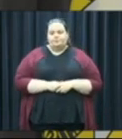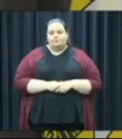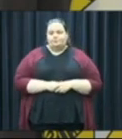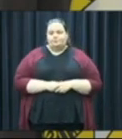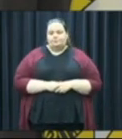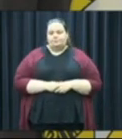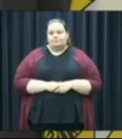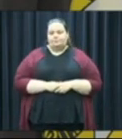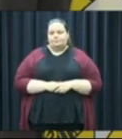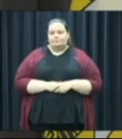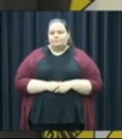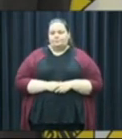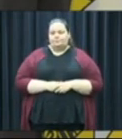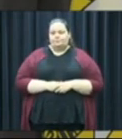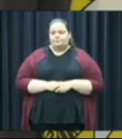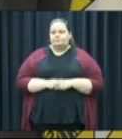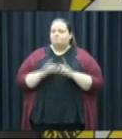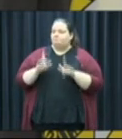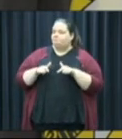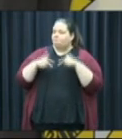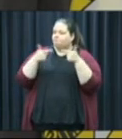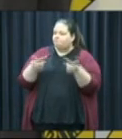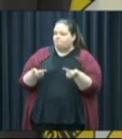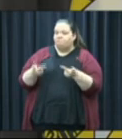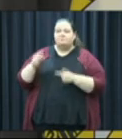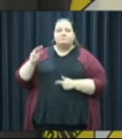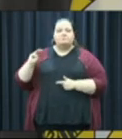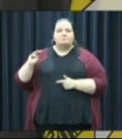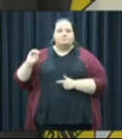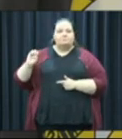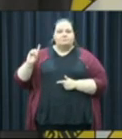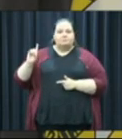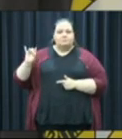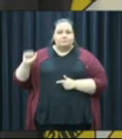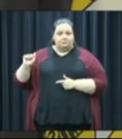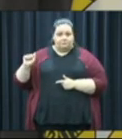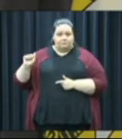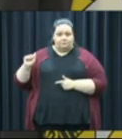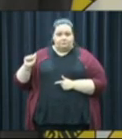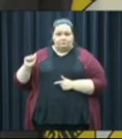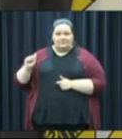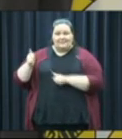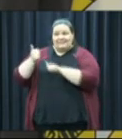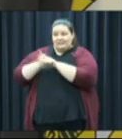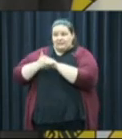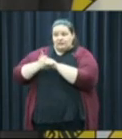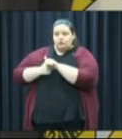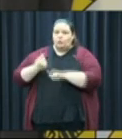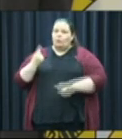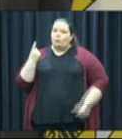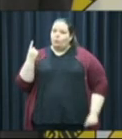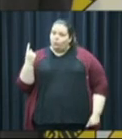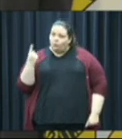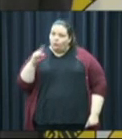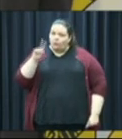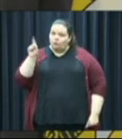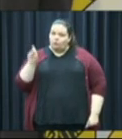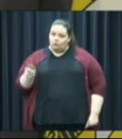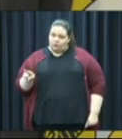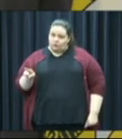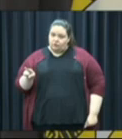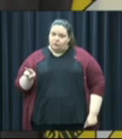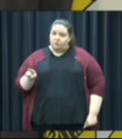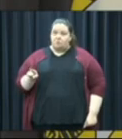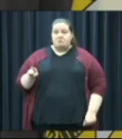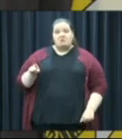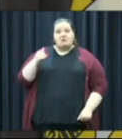We will now proceed with questions from the media. Each reporter will have one question. You have the right to